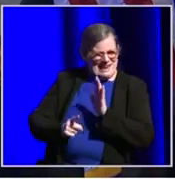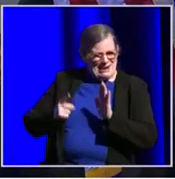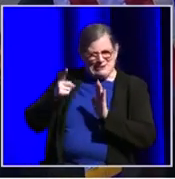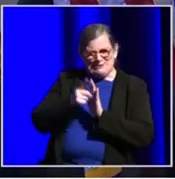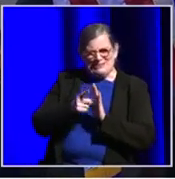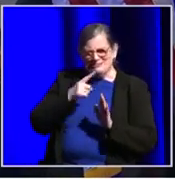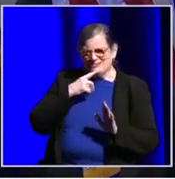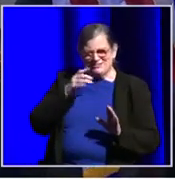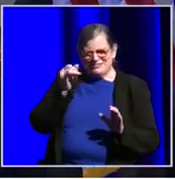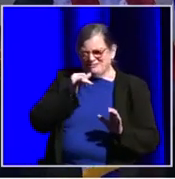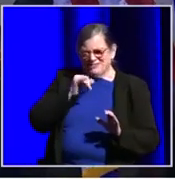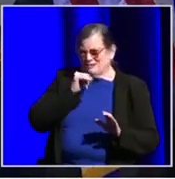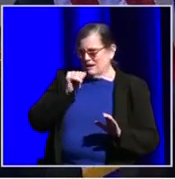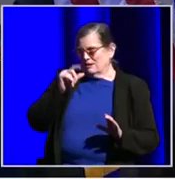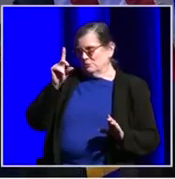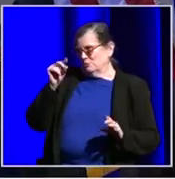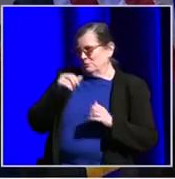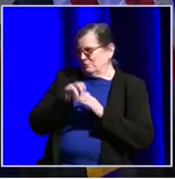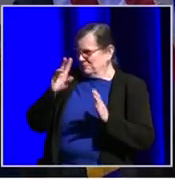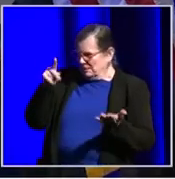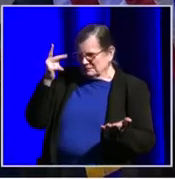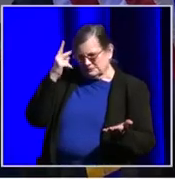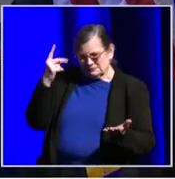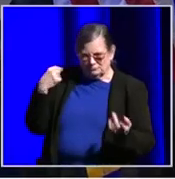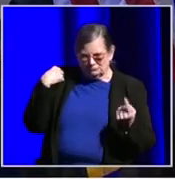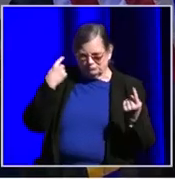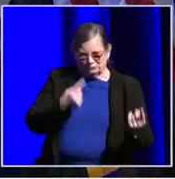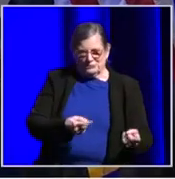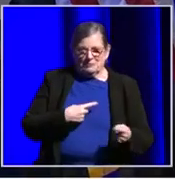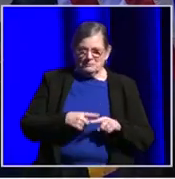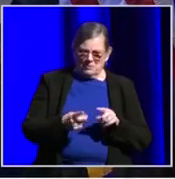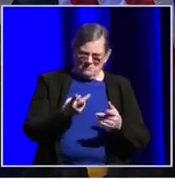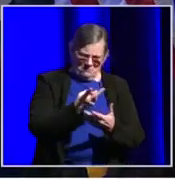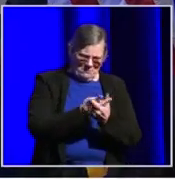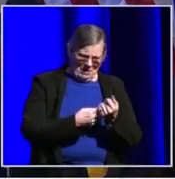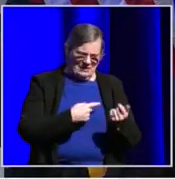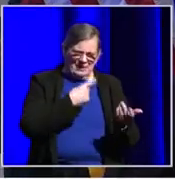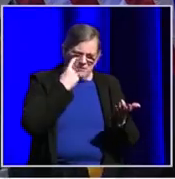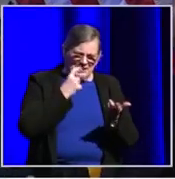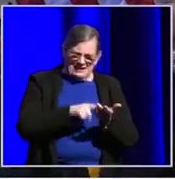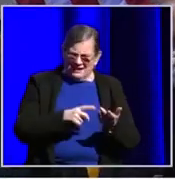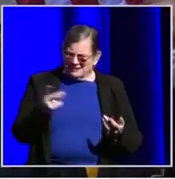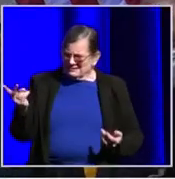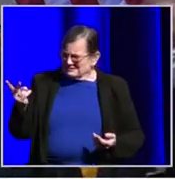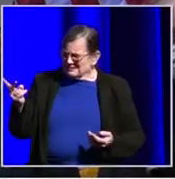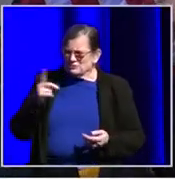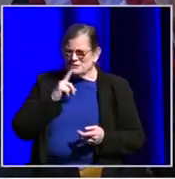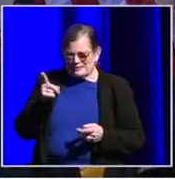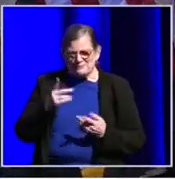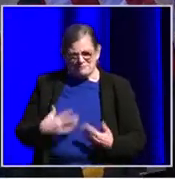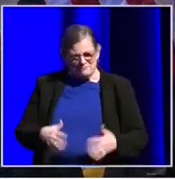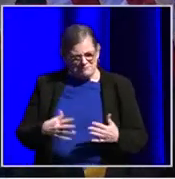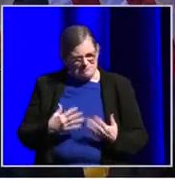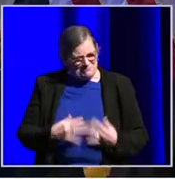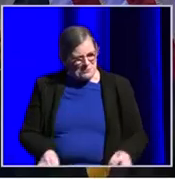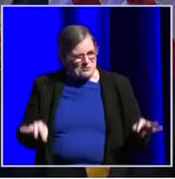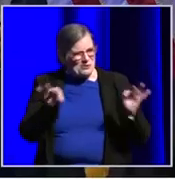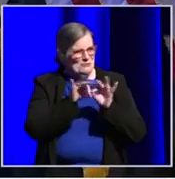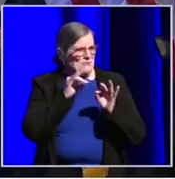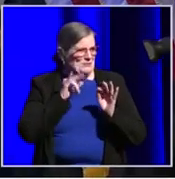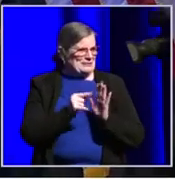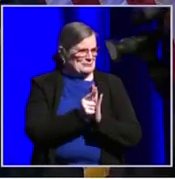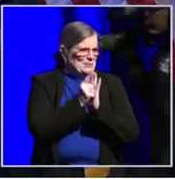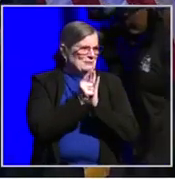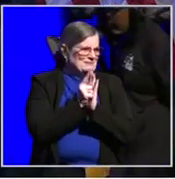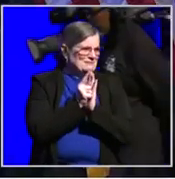the public policy, but I recognize the importance of the moment. Very good. Okay.